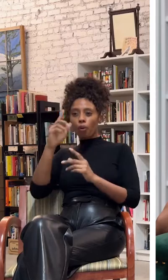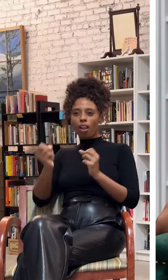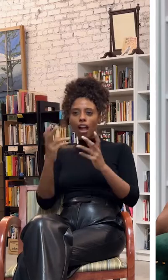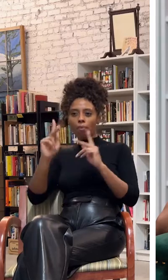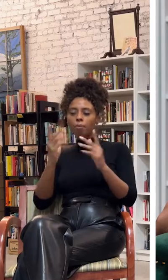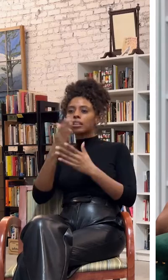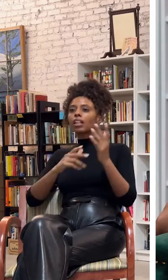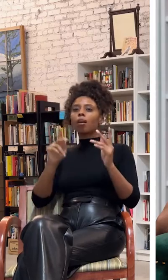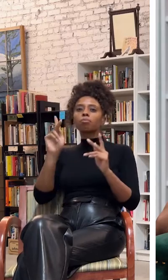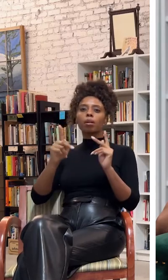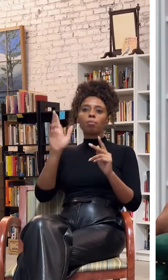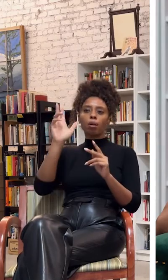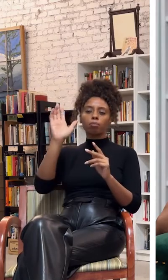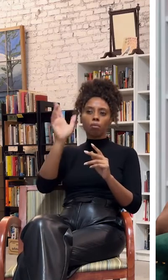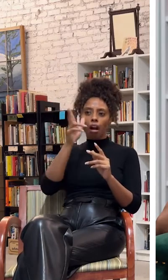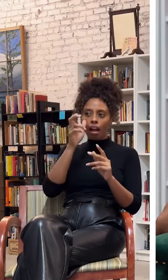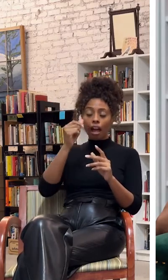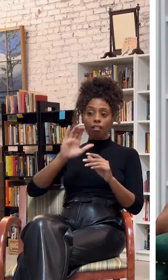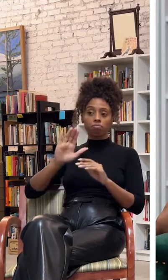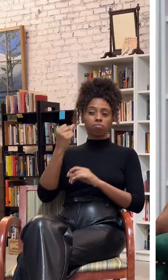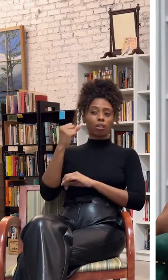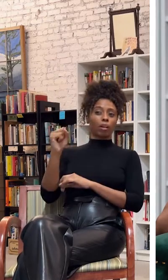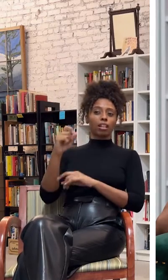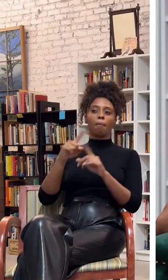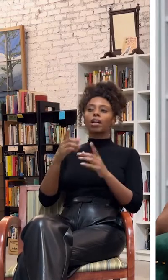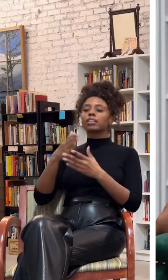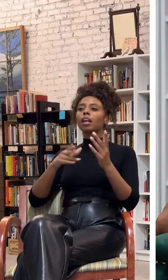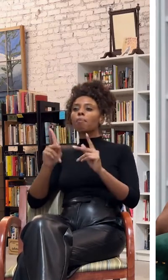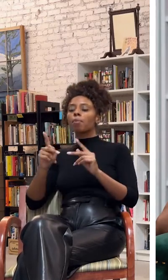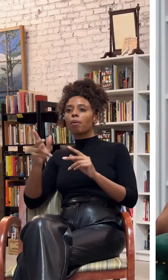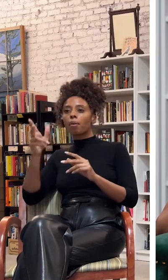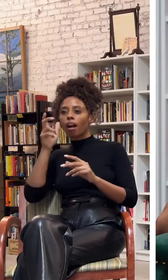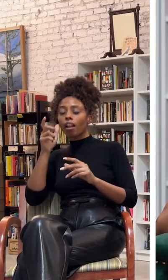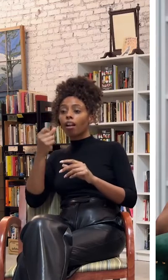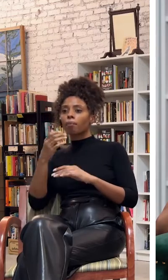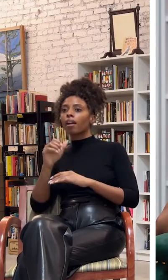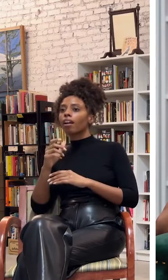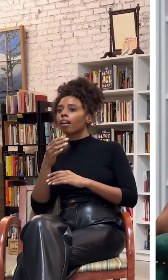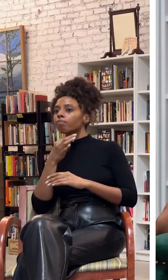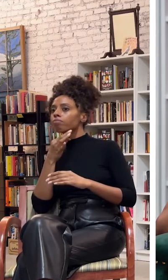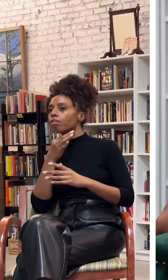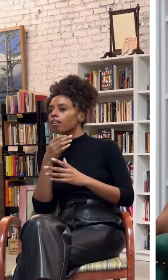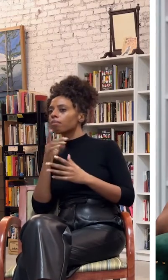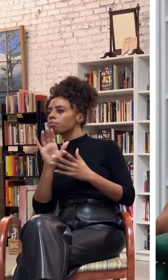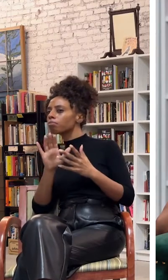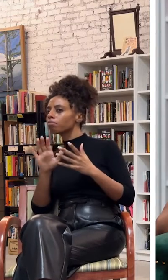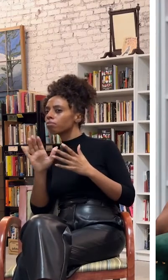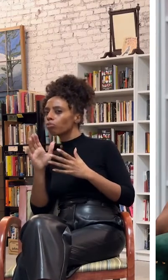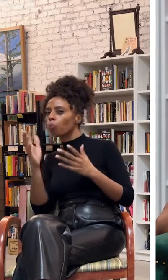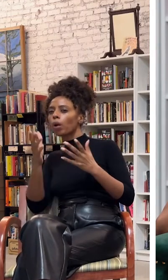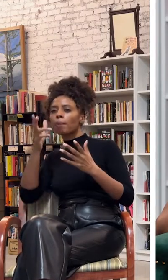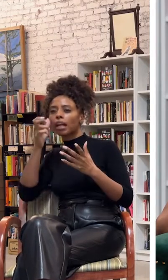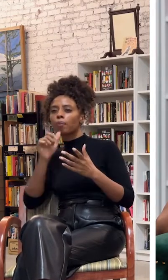Some people will hear it and do this, and some people will hear it and do this and be a little fuzzy. Like, what am I hearing?